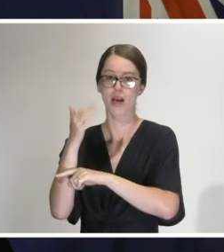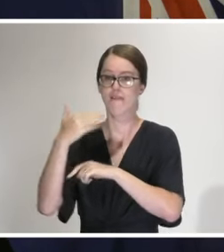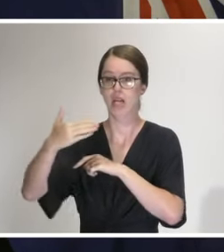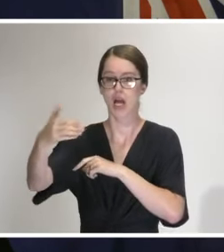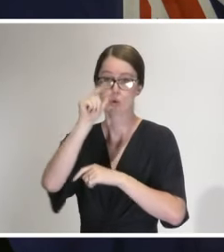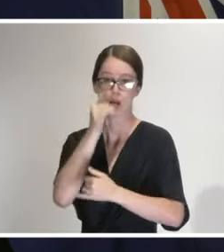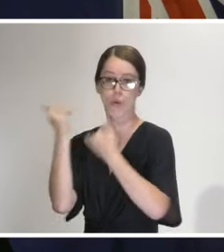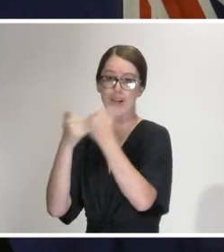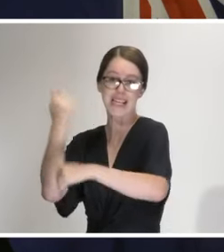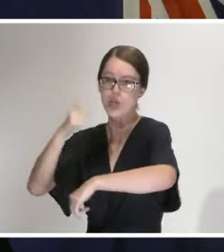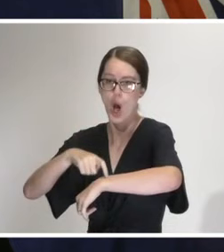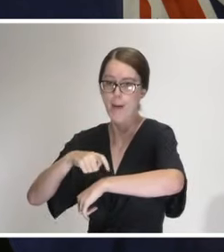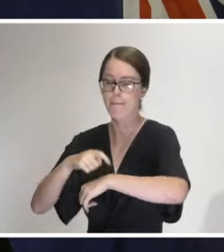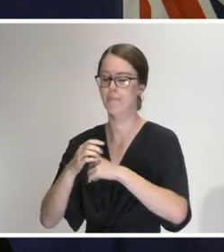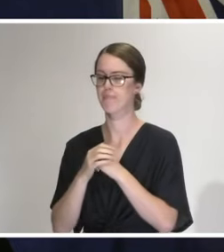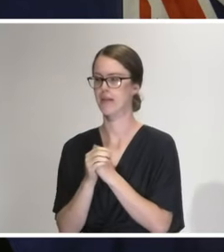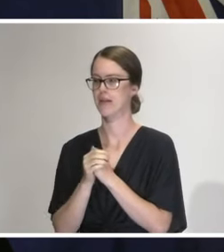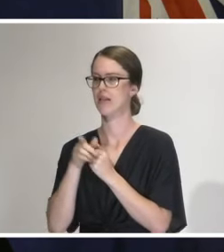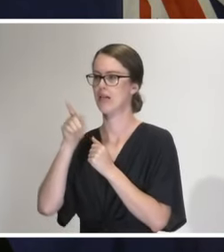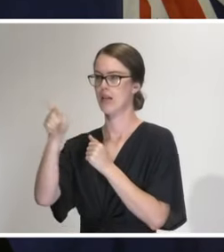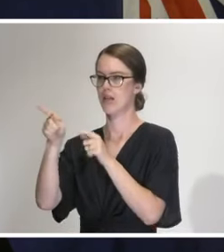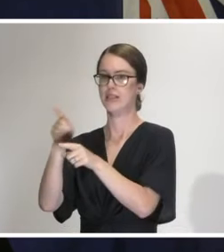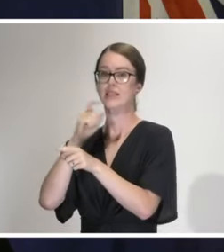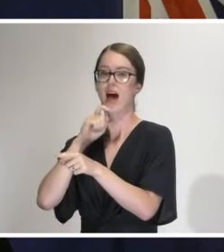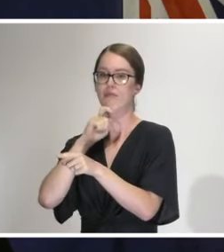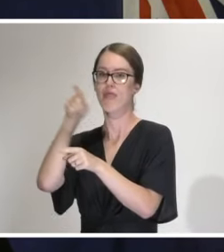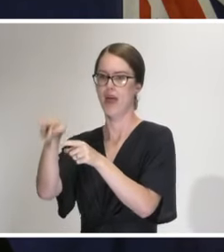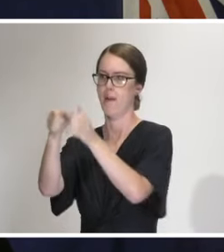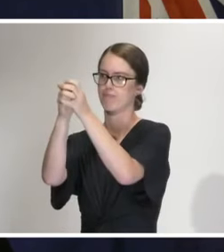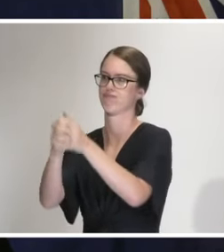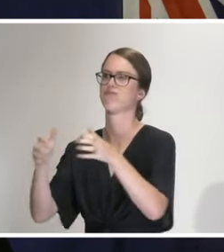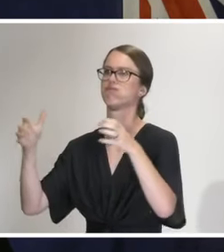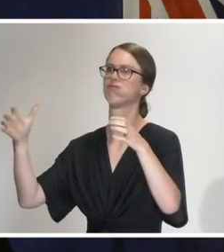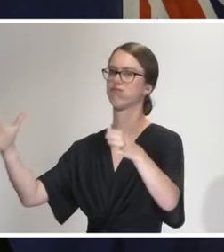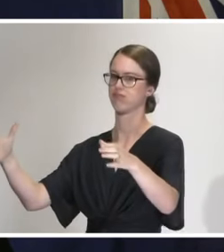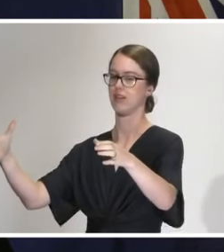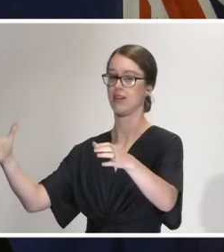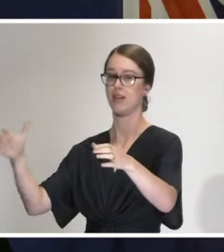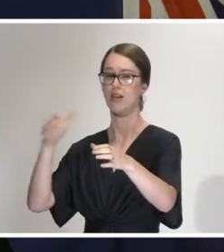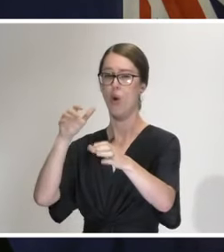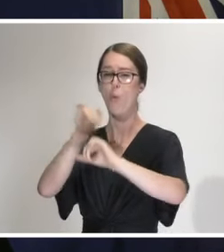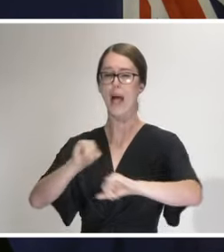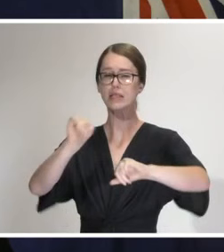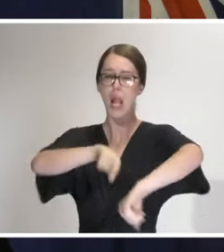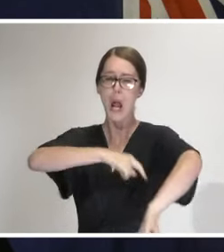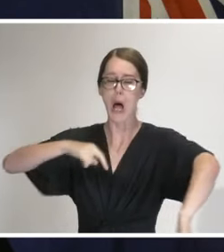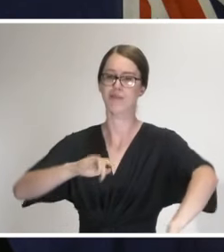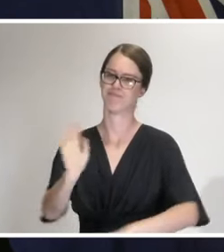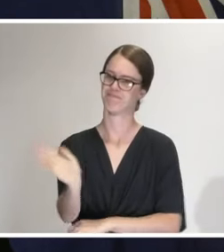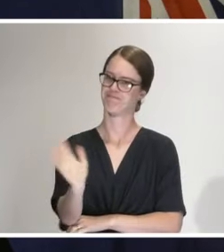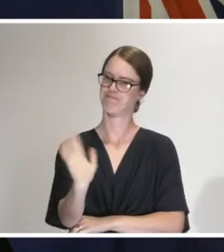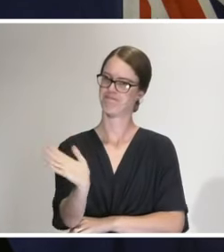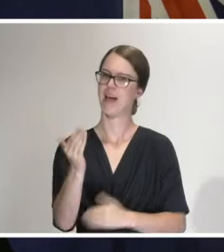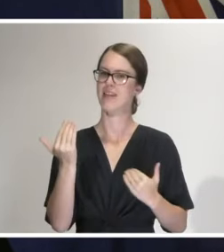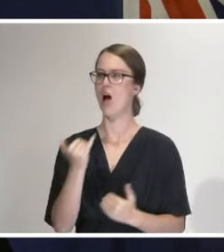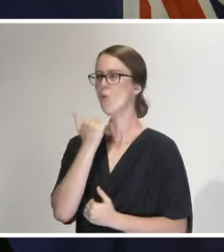days a week. The work the team has done to increase capacity of the services means that wait times are much less. They're on